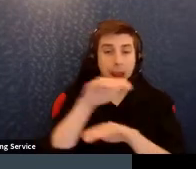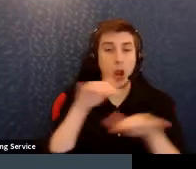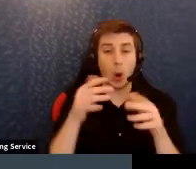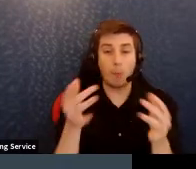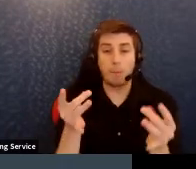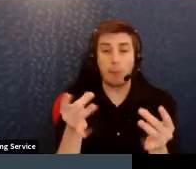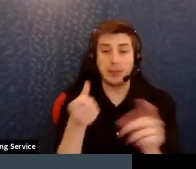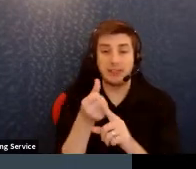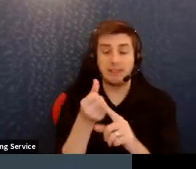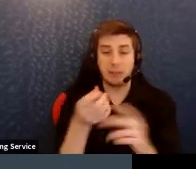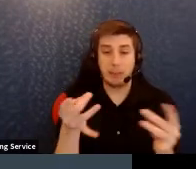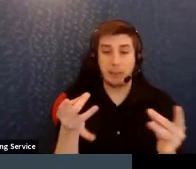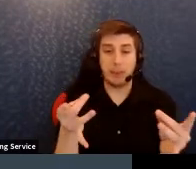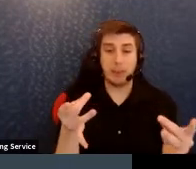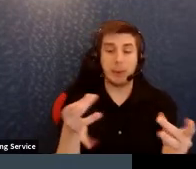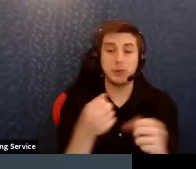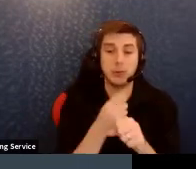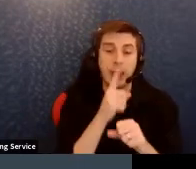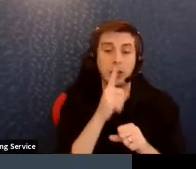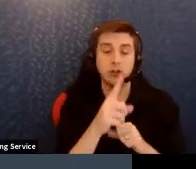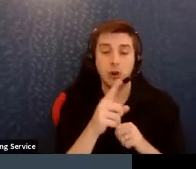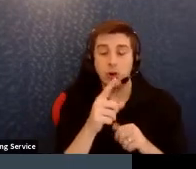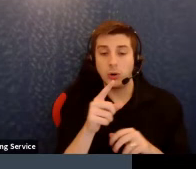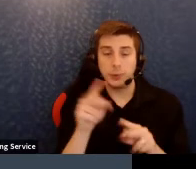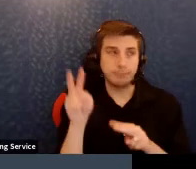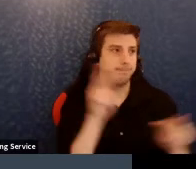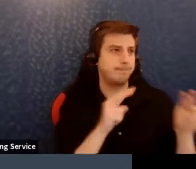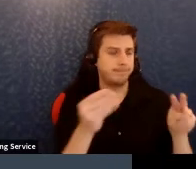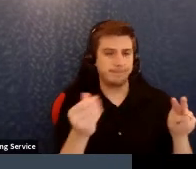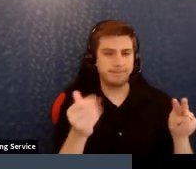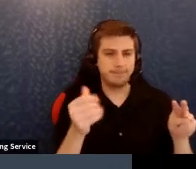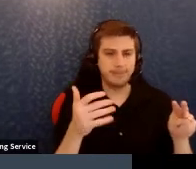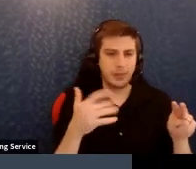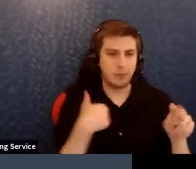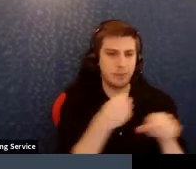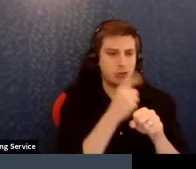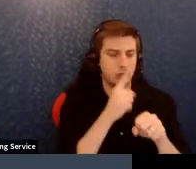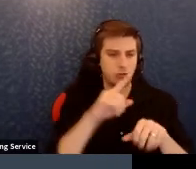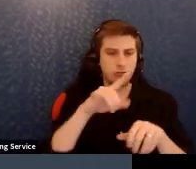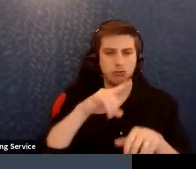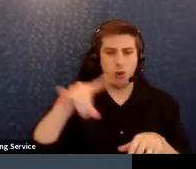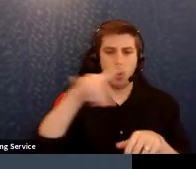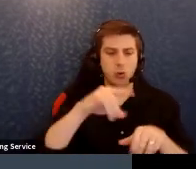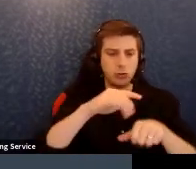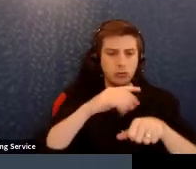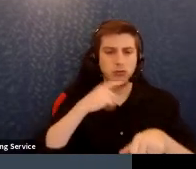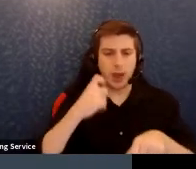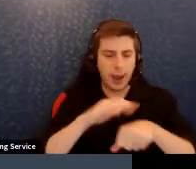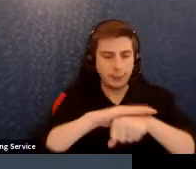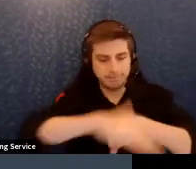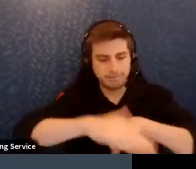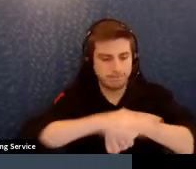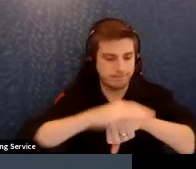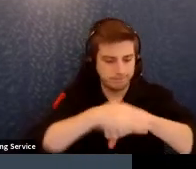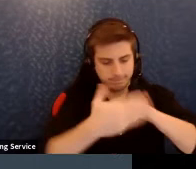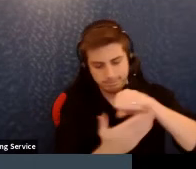always make sure that we're keeping an eye out for that. We're drying off our drone if precipitation or condensation starts